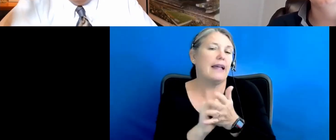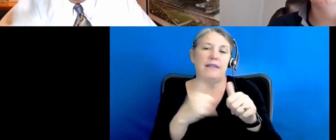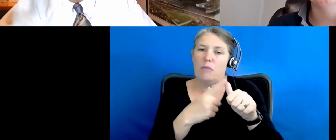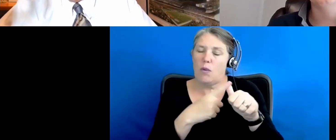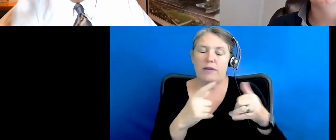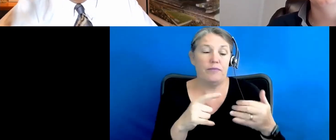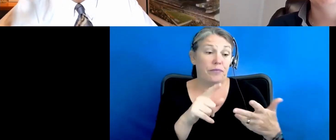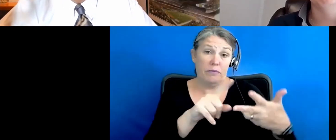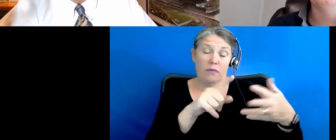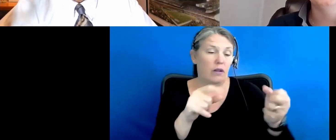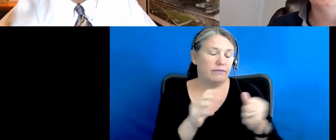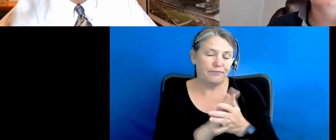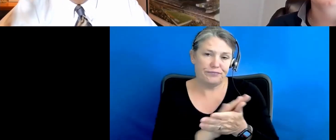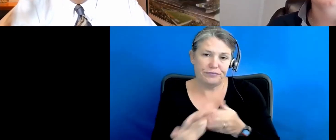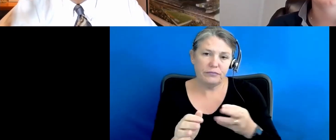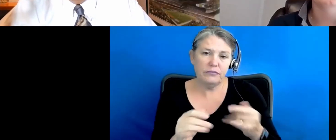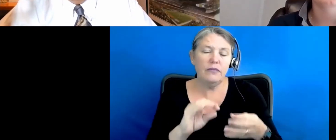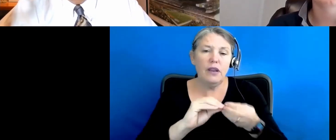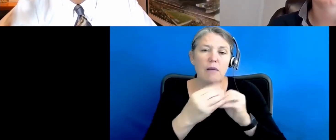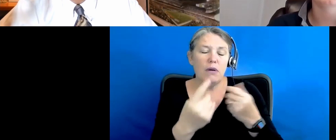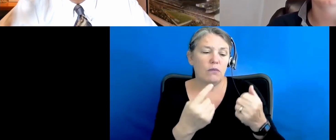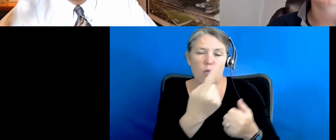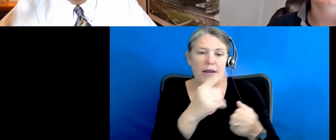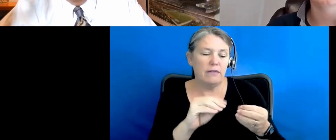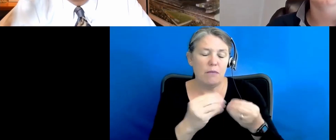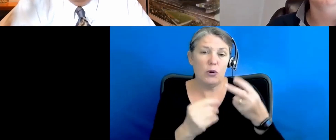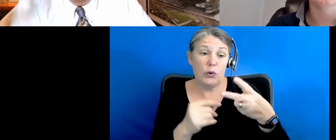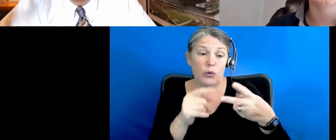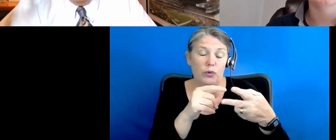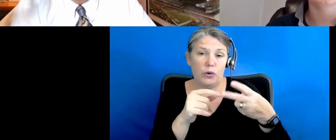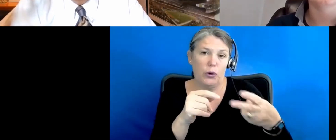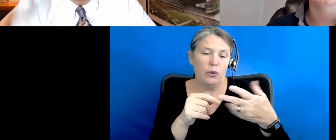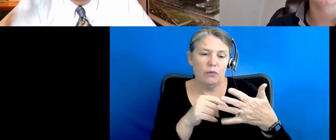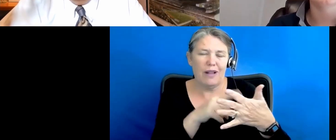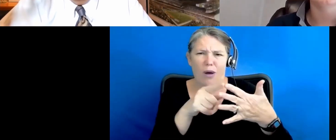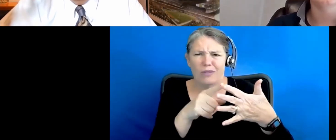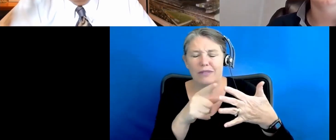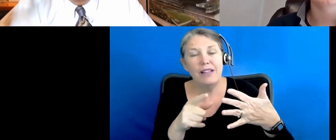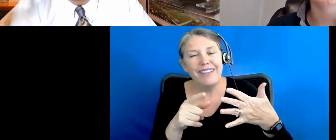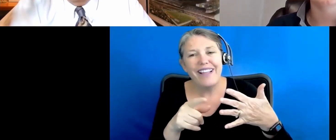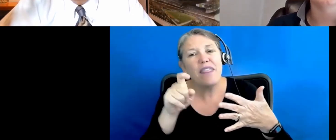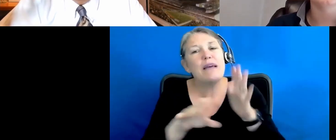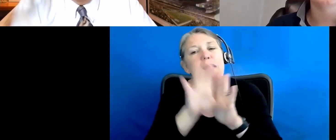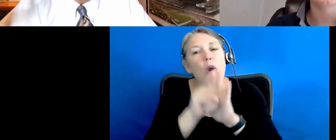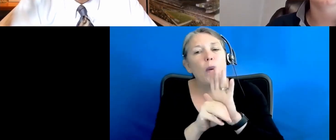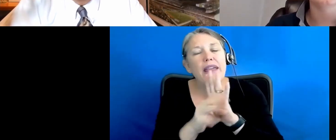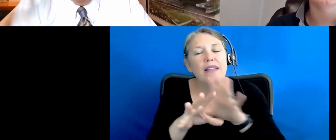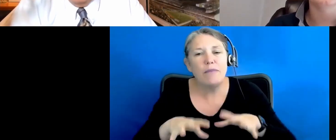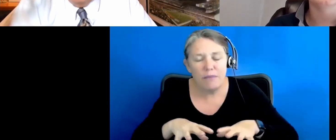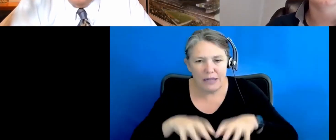2 is that there must be curricula adopted within all of the